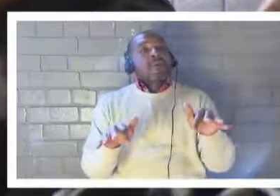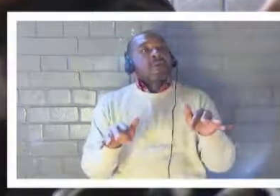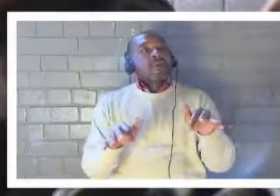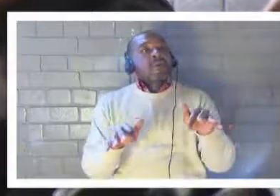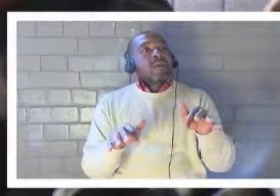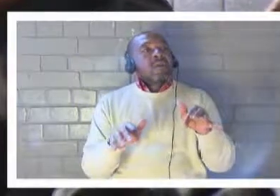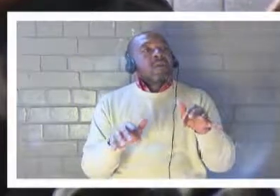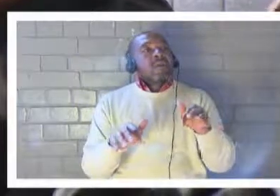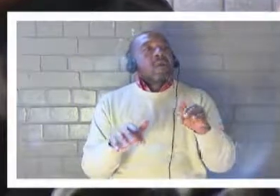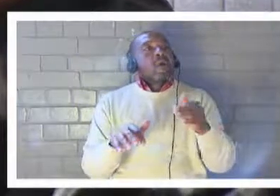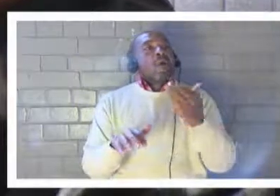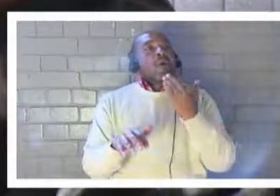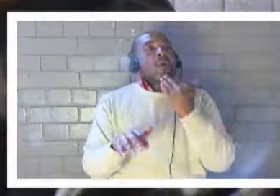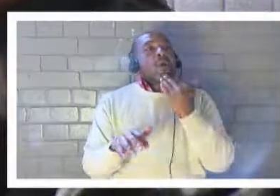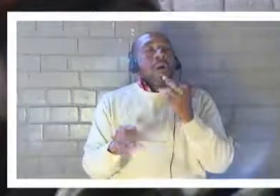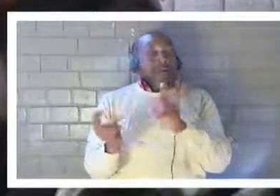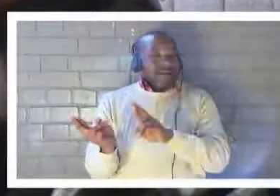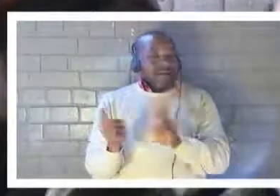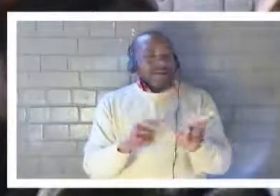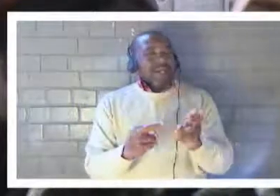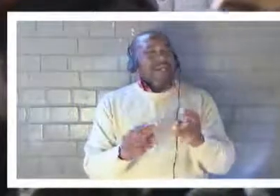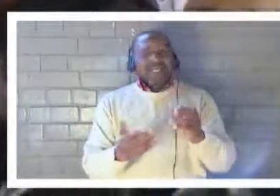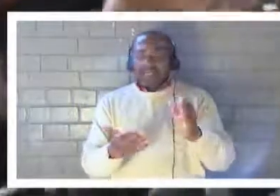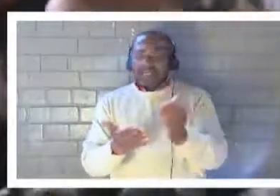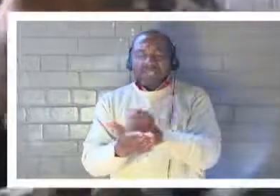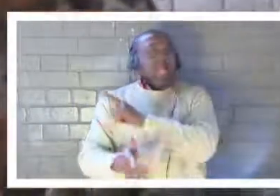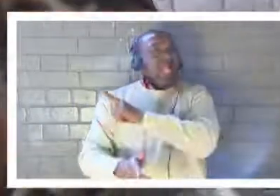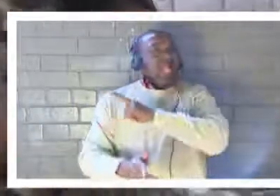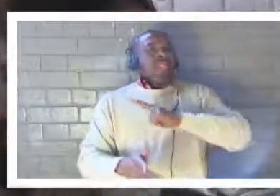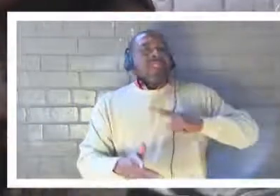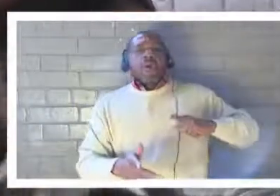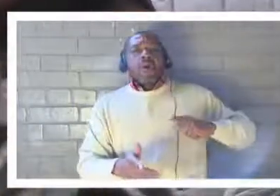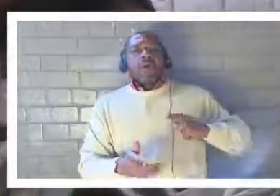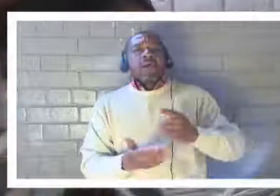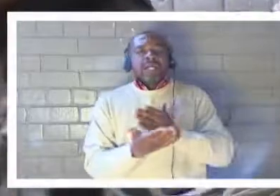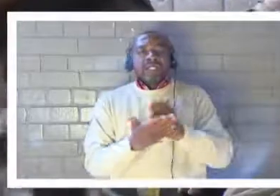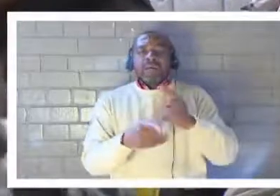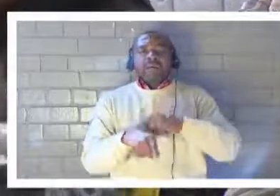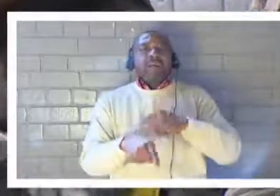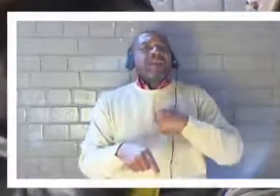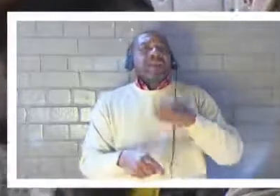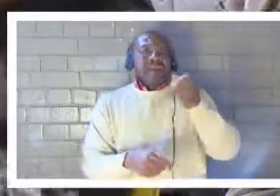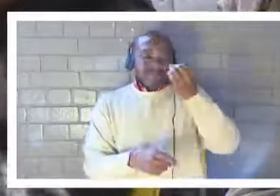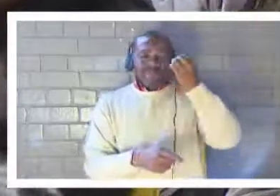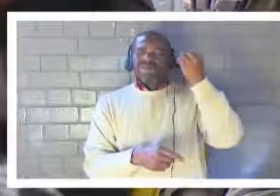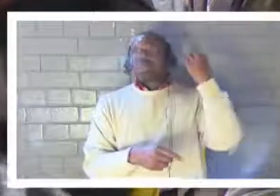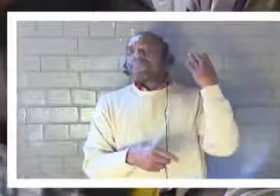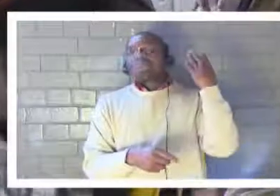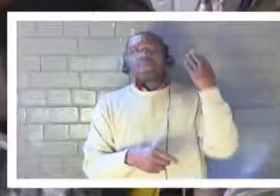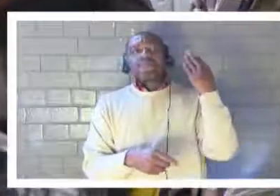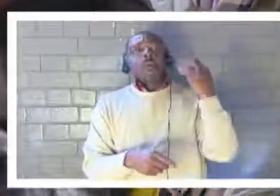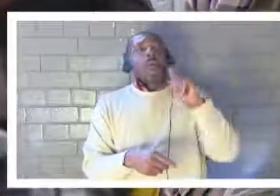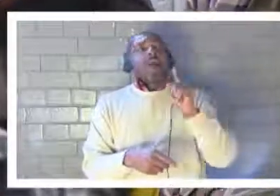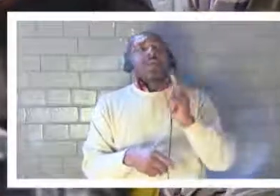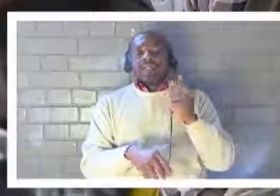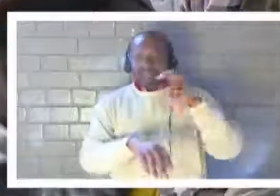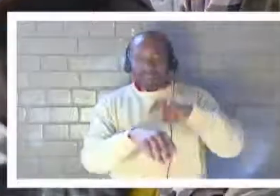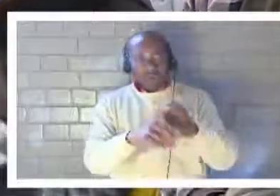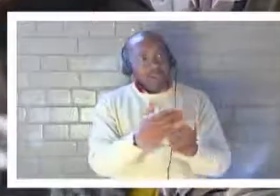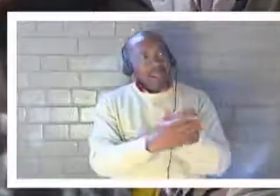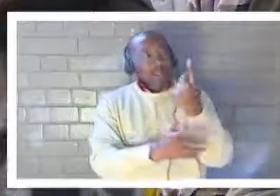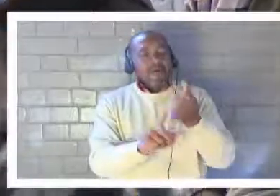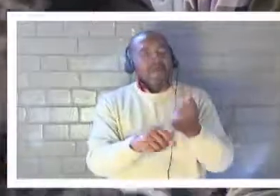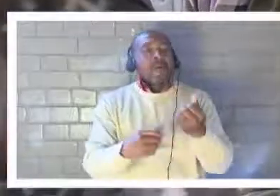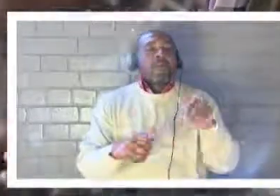We end up even forgetting that there was a need to have a project done. And the one other thing